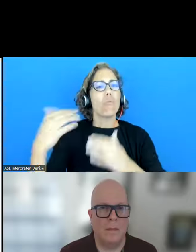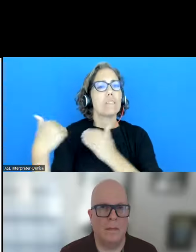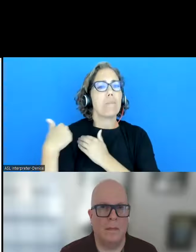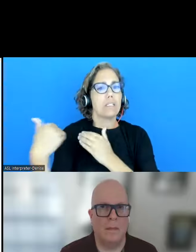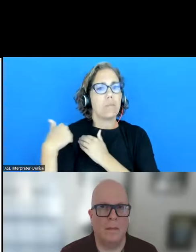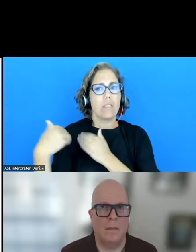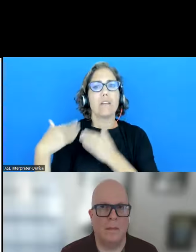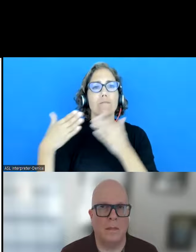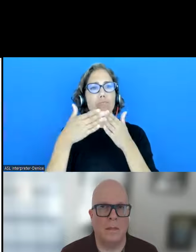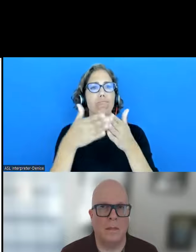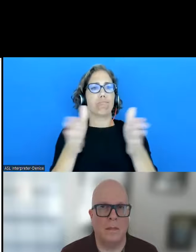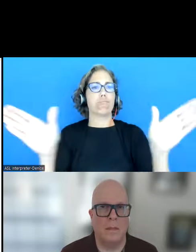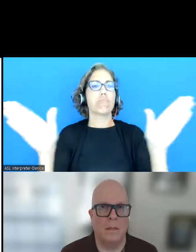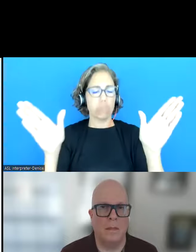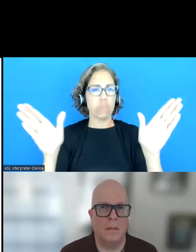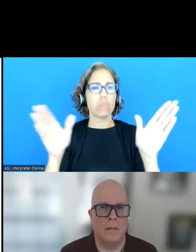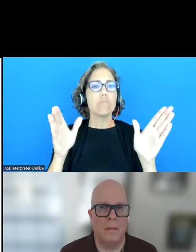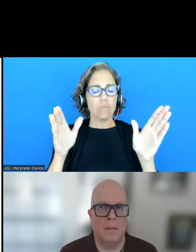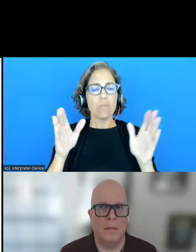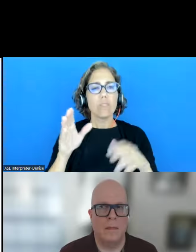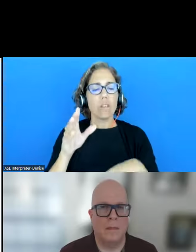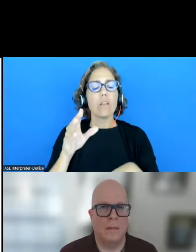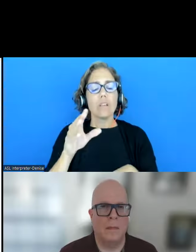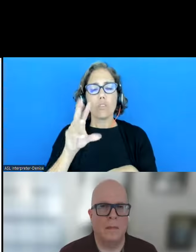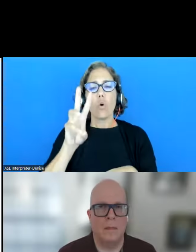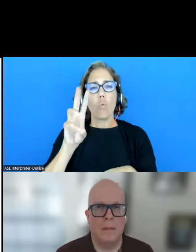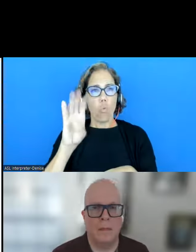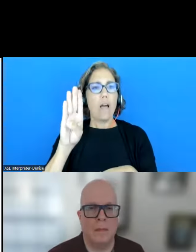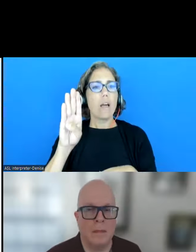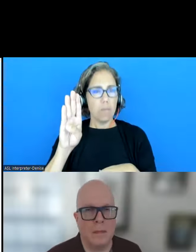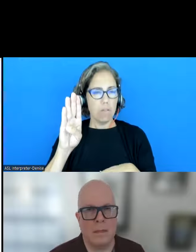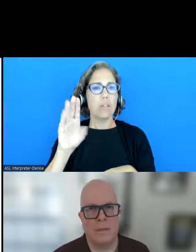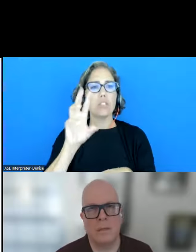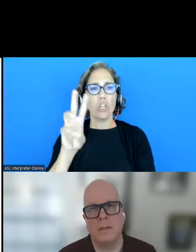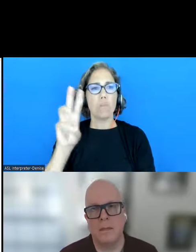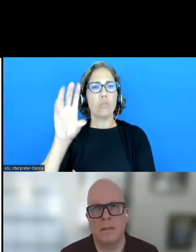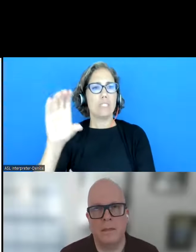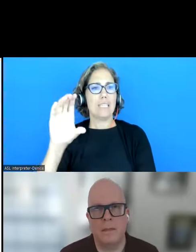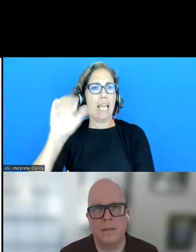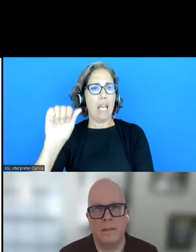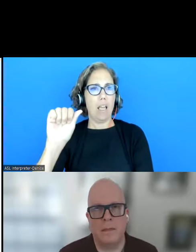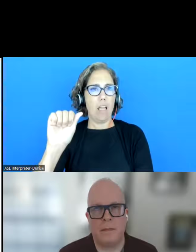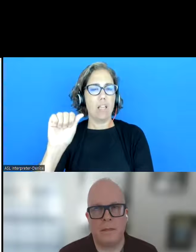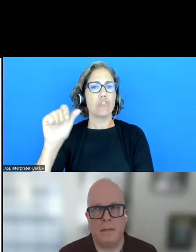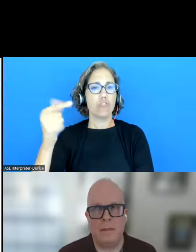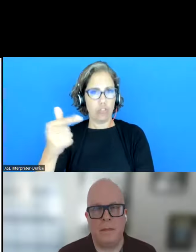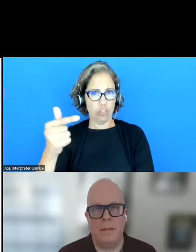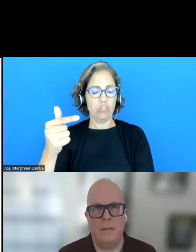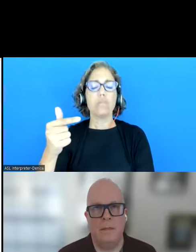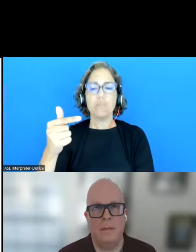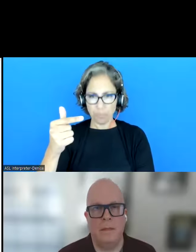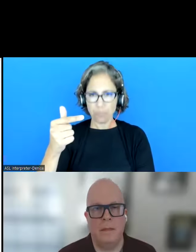web content, the WCAG, so the Web Content Accessibility